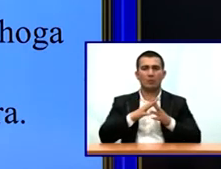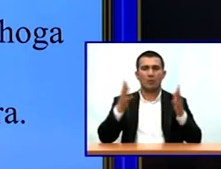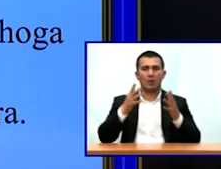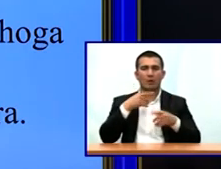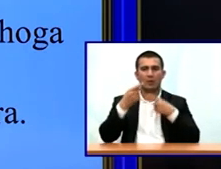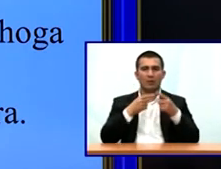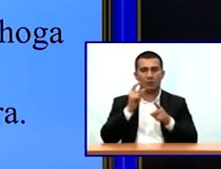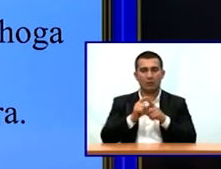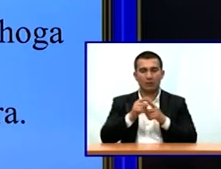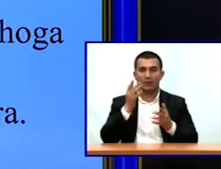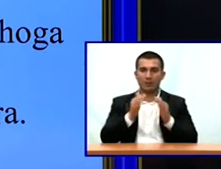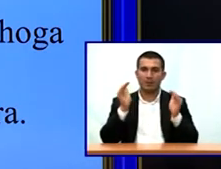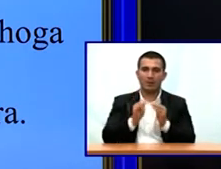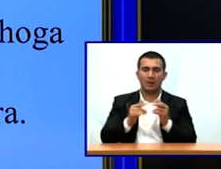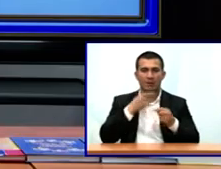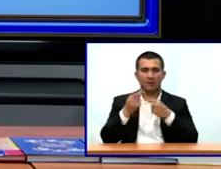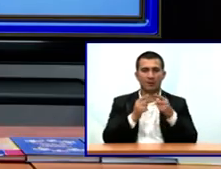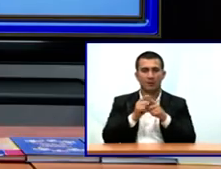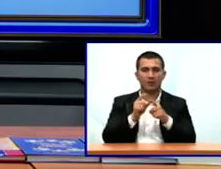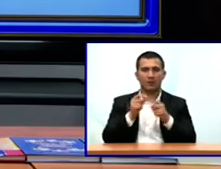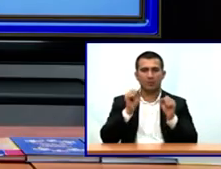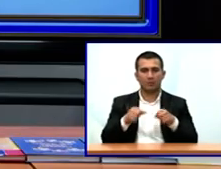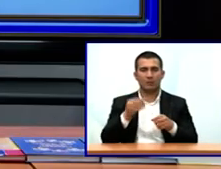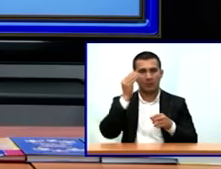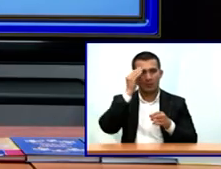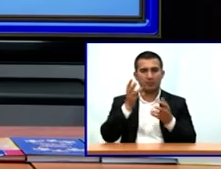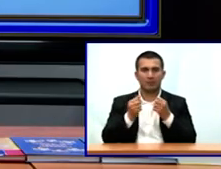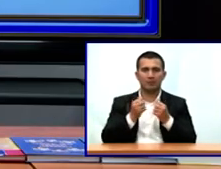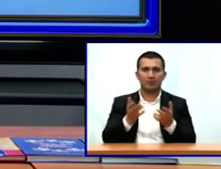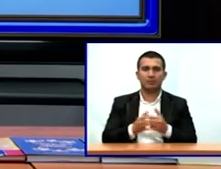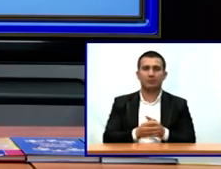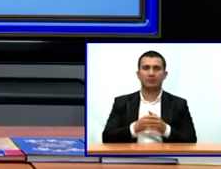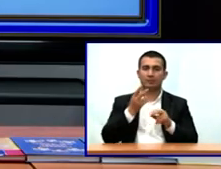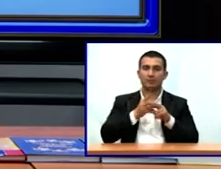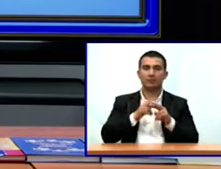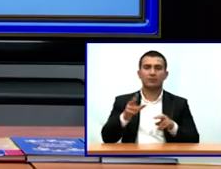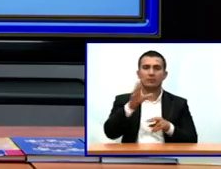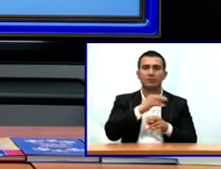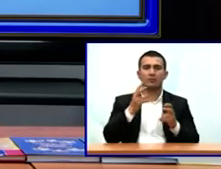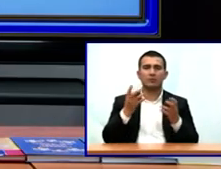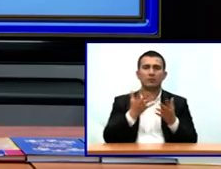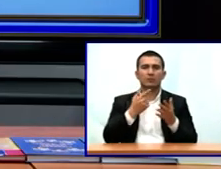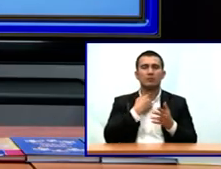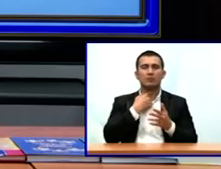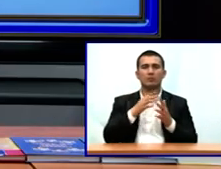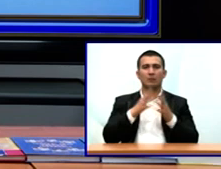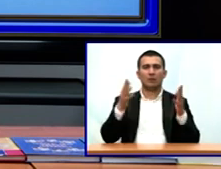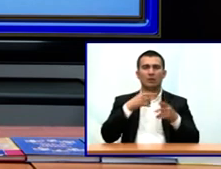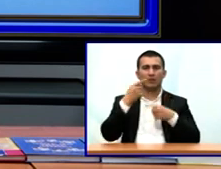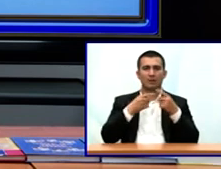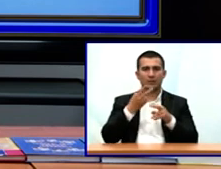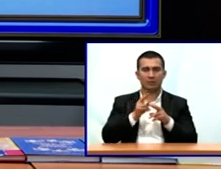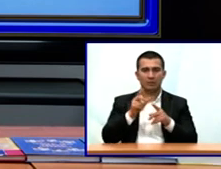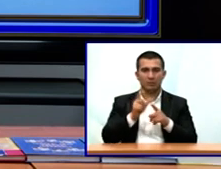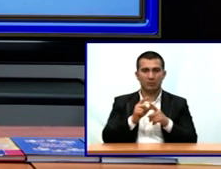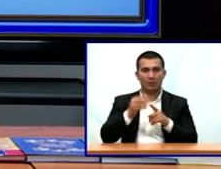oz ishlatilishiga ko'ra farqlanadi. Demak, aziz o'quvchilar, nutqimizda ko'proq ishlatiladigan